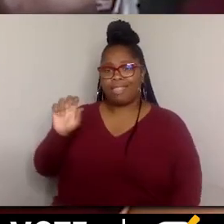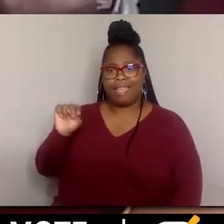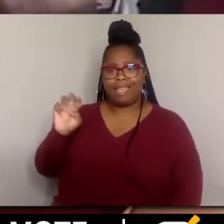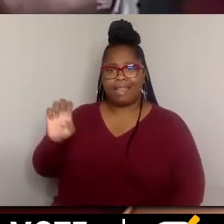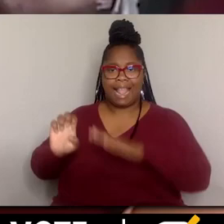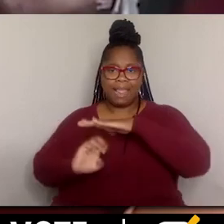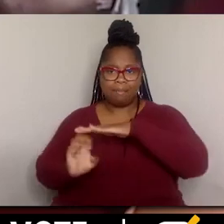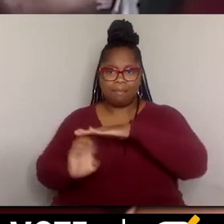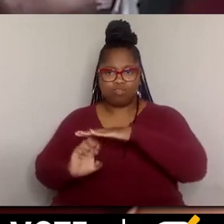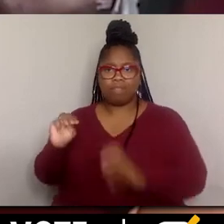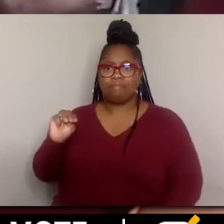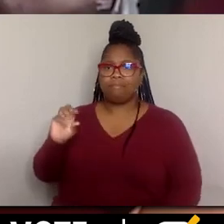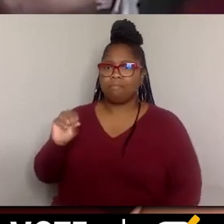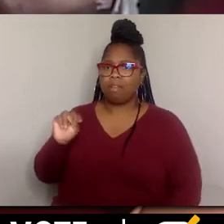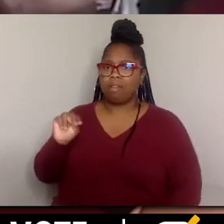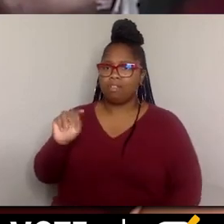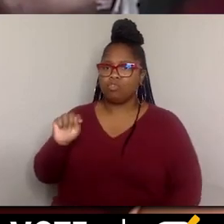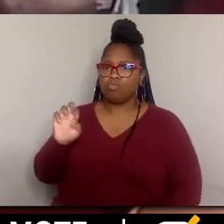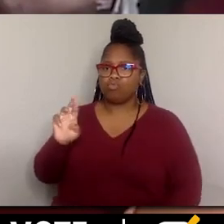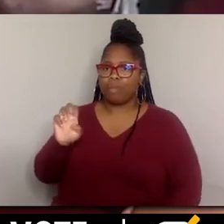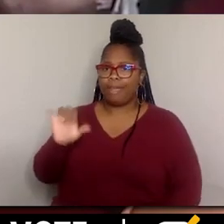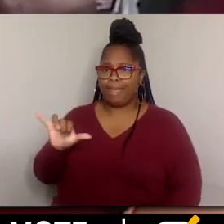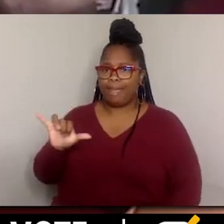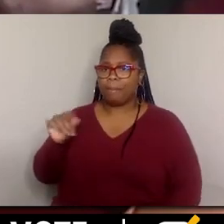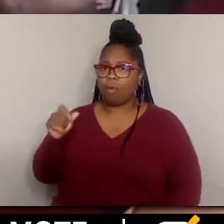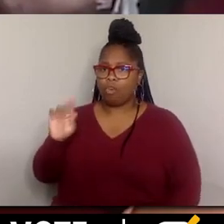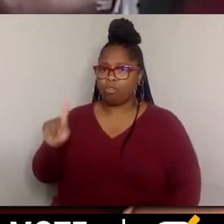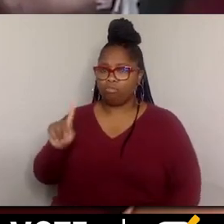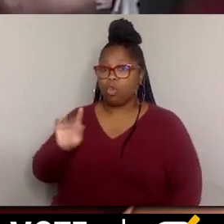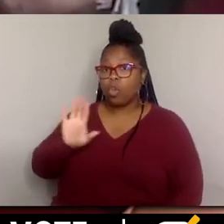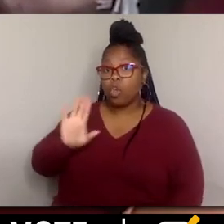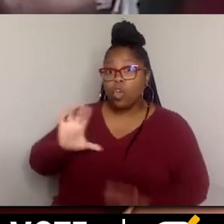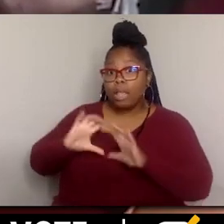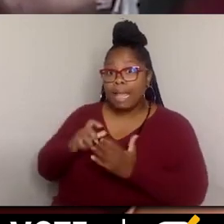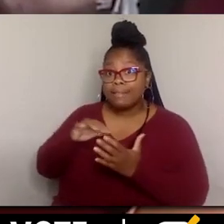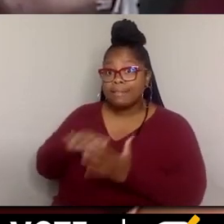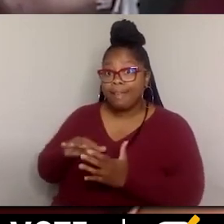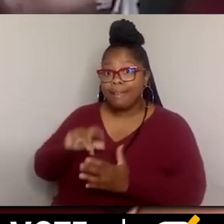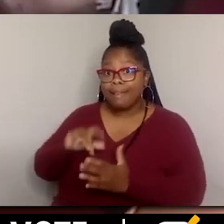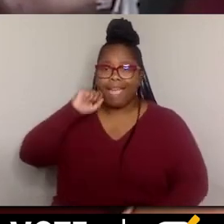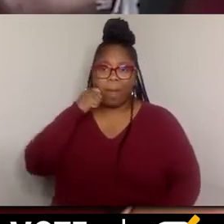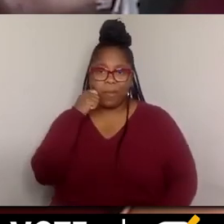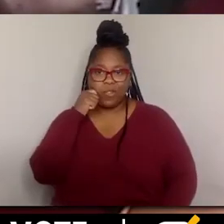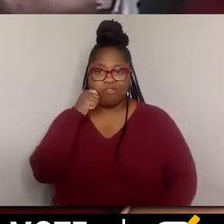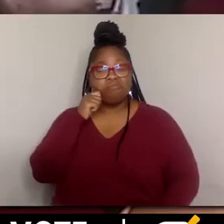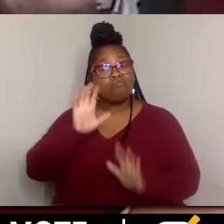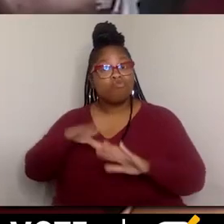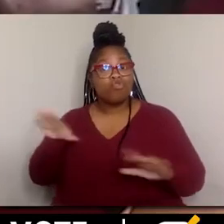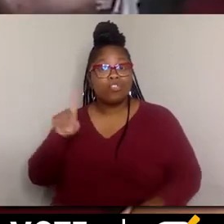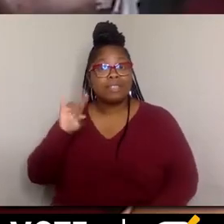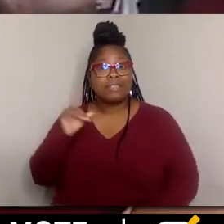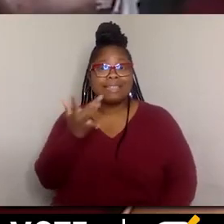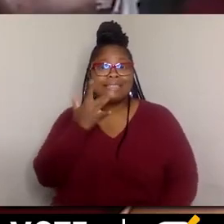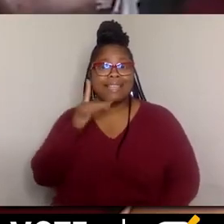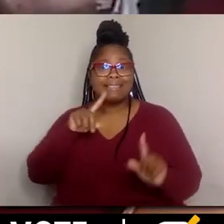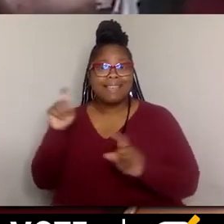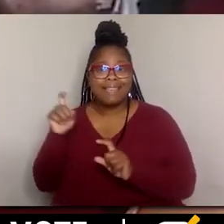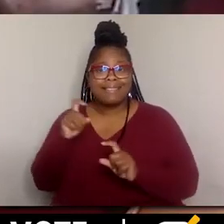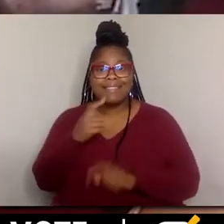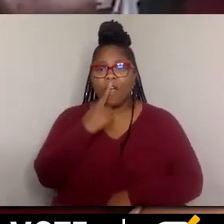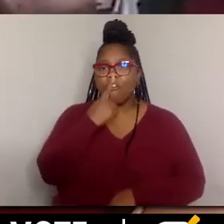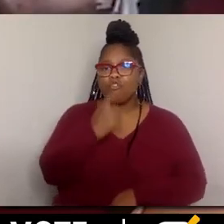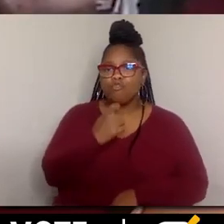Her class is studying apples. So the children did a taste test of Red Delicious,